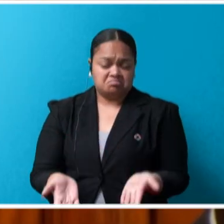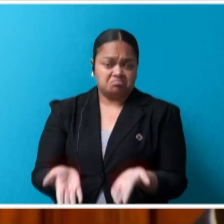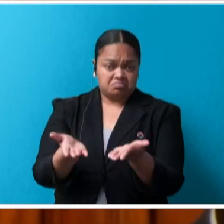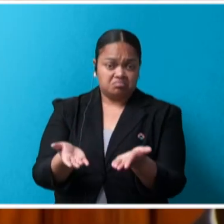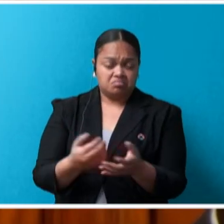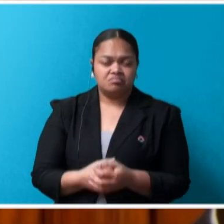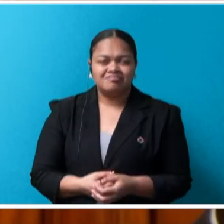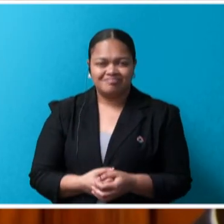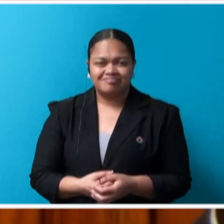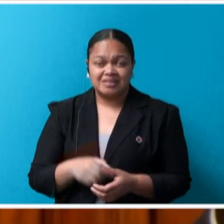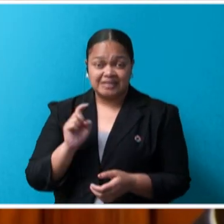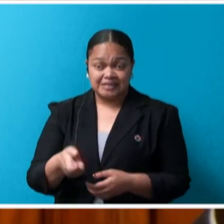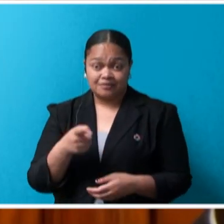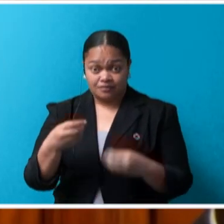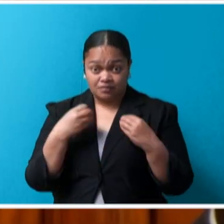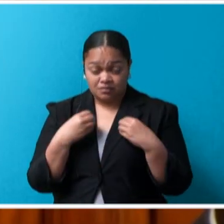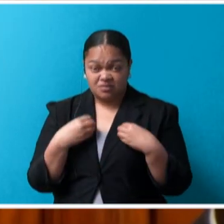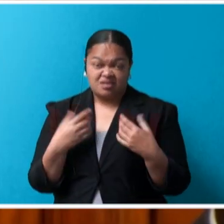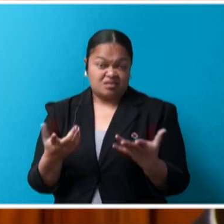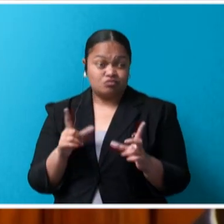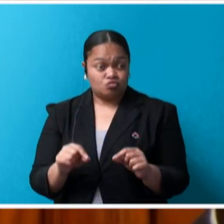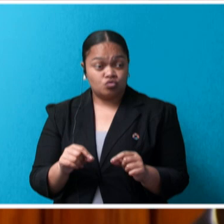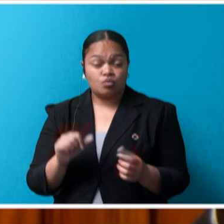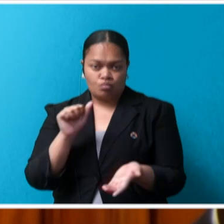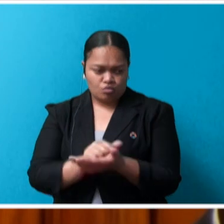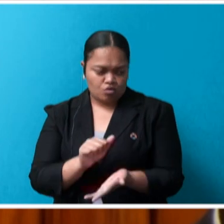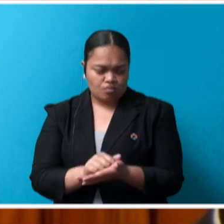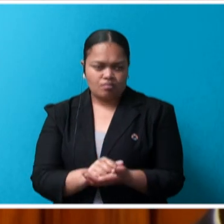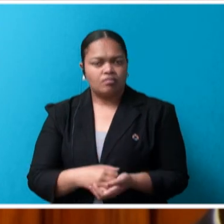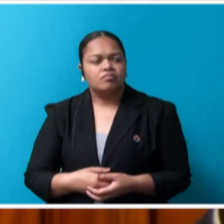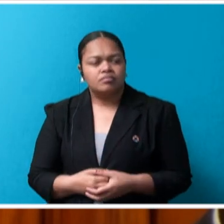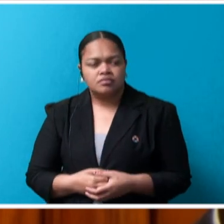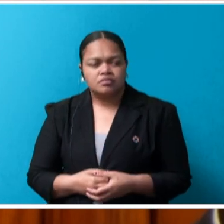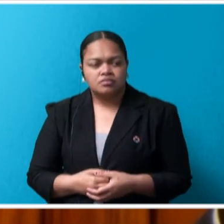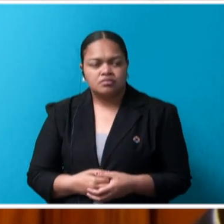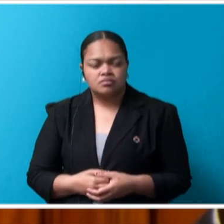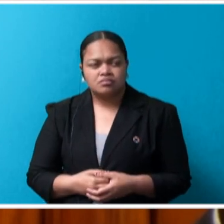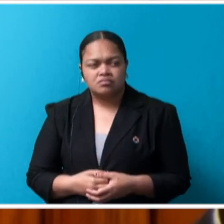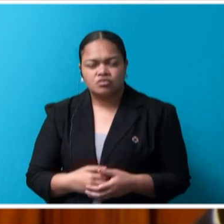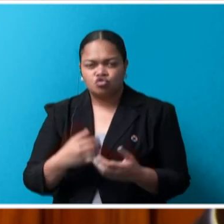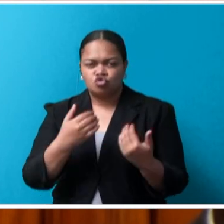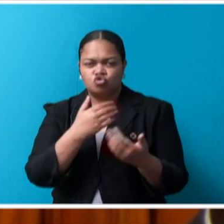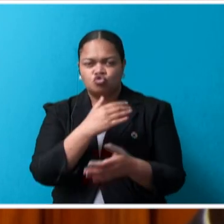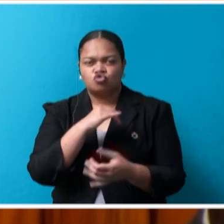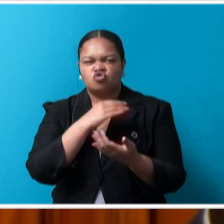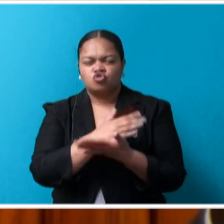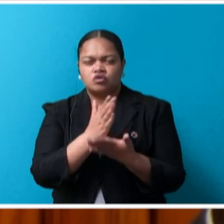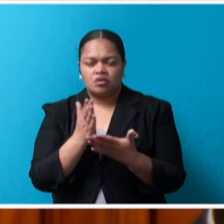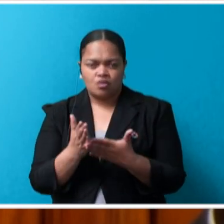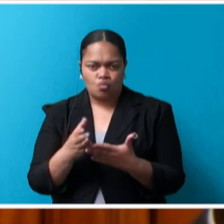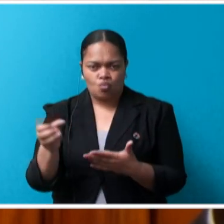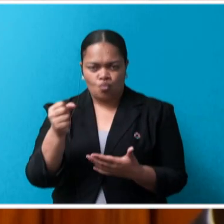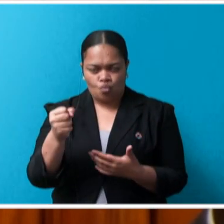of the cooperative should have been undertaken only with the proper authority of its shareholders and in accordance with sound